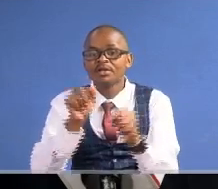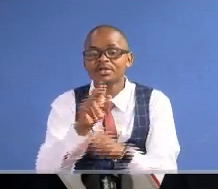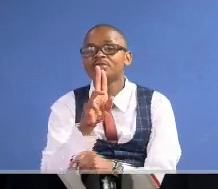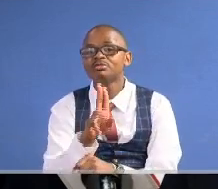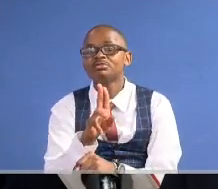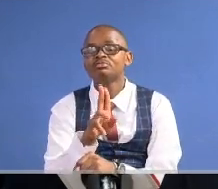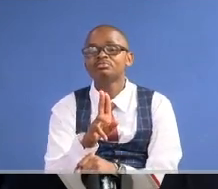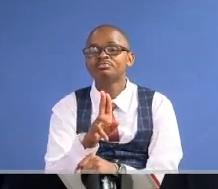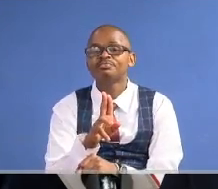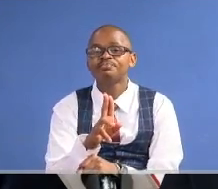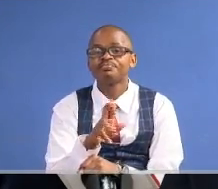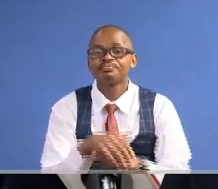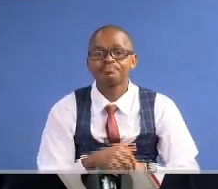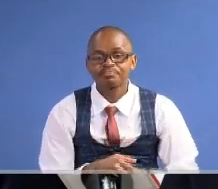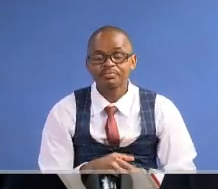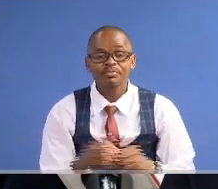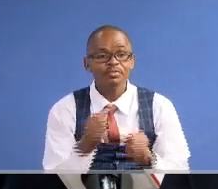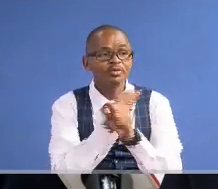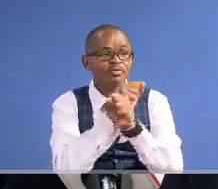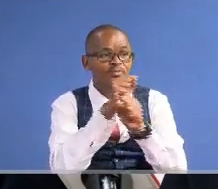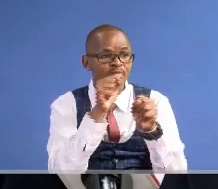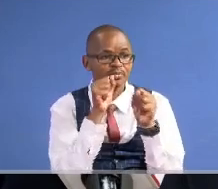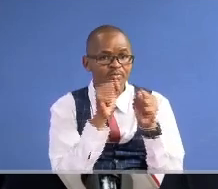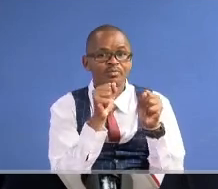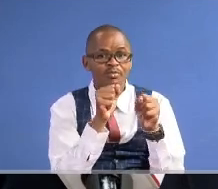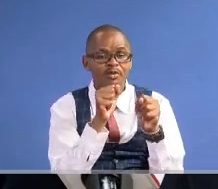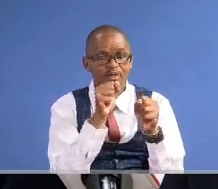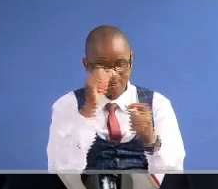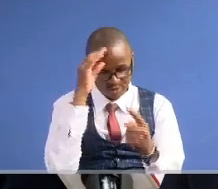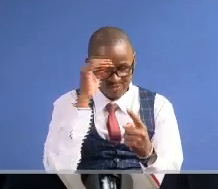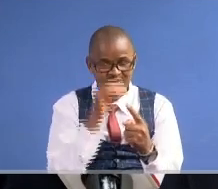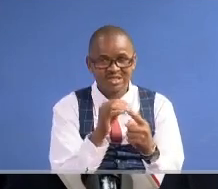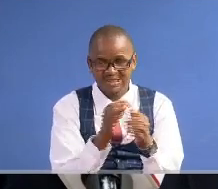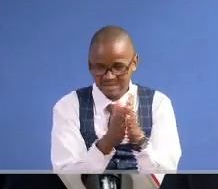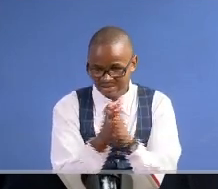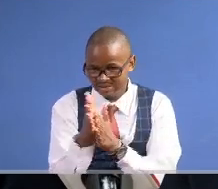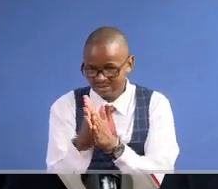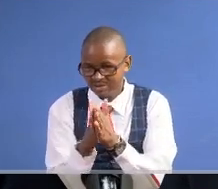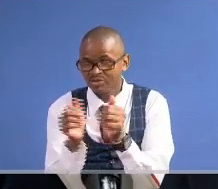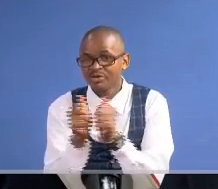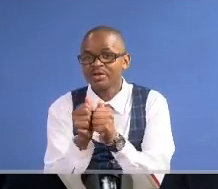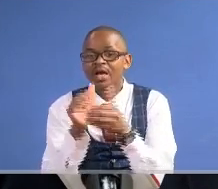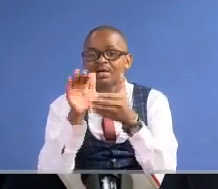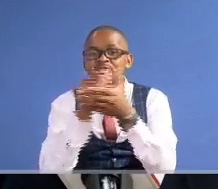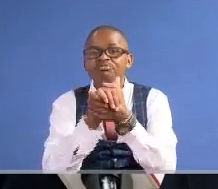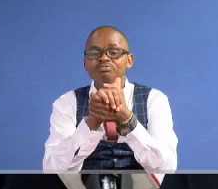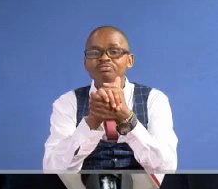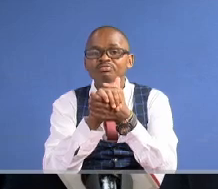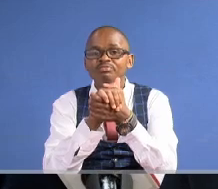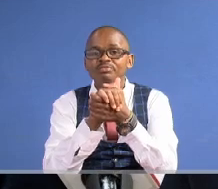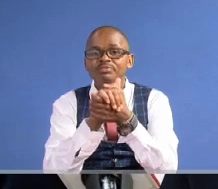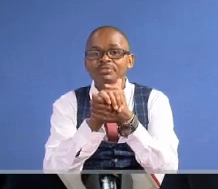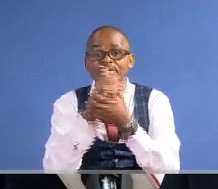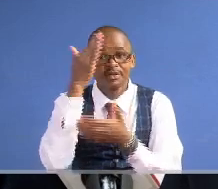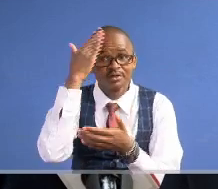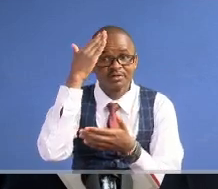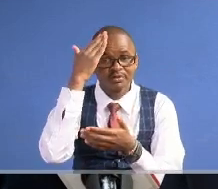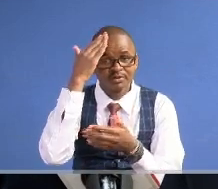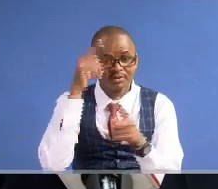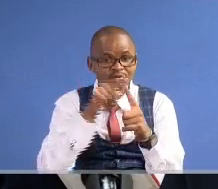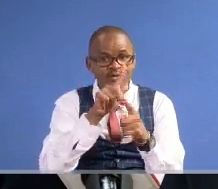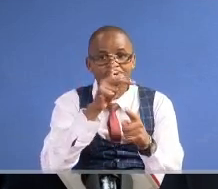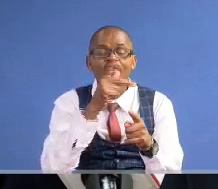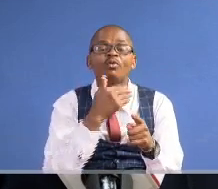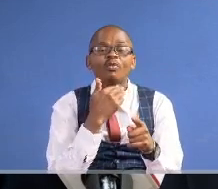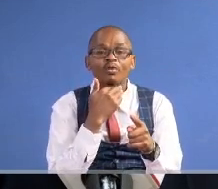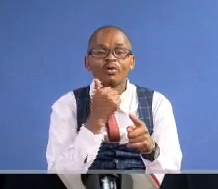Kenyatta. The president's objectives and intentions with the handshake are well known to Kenyans. It was